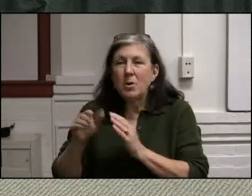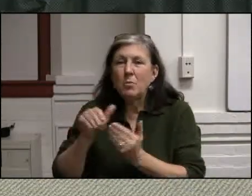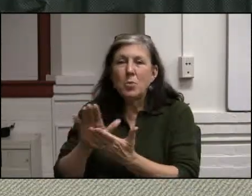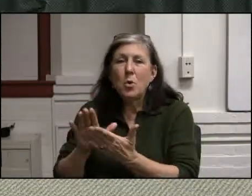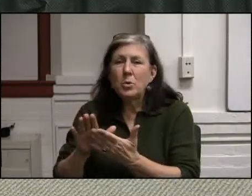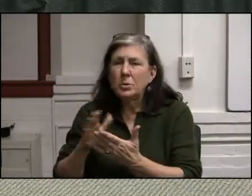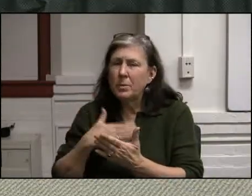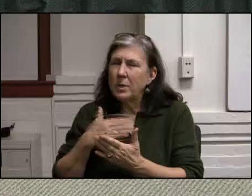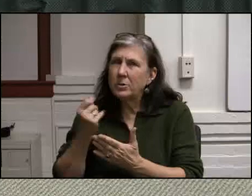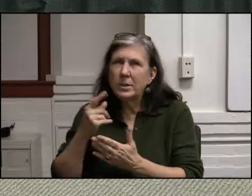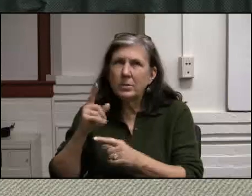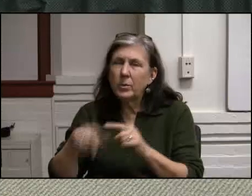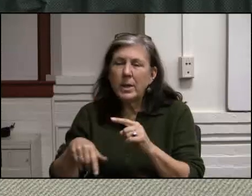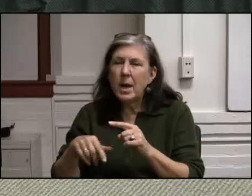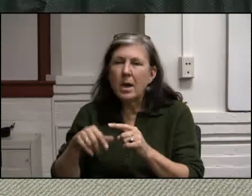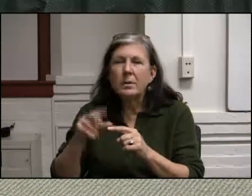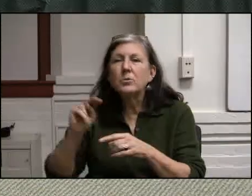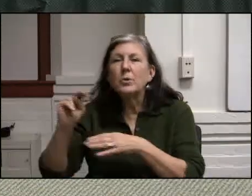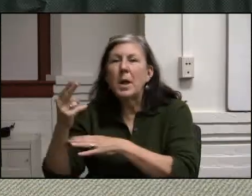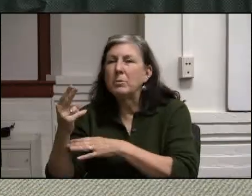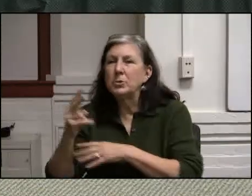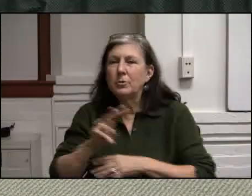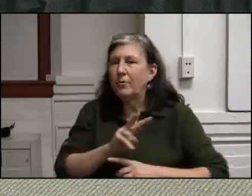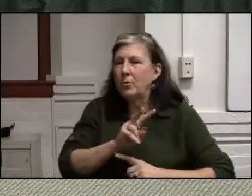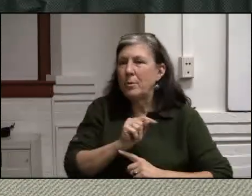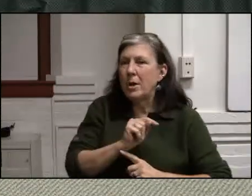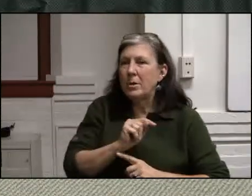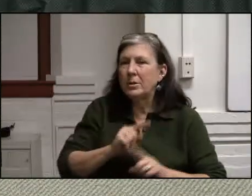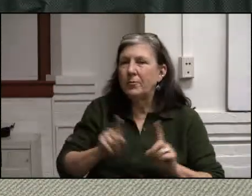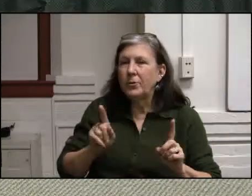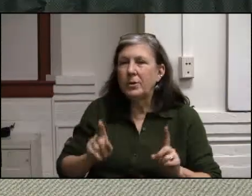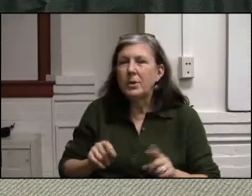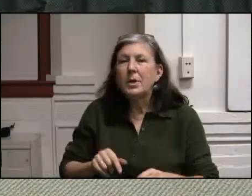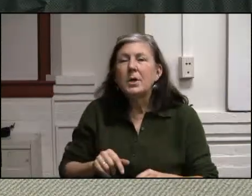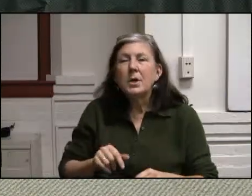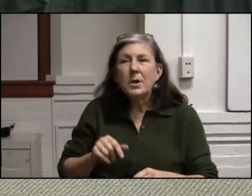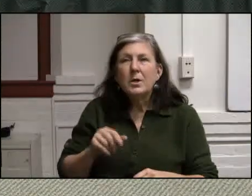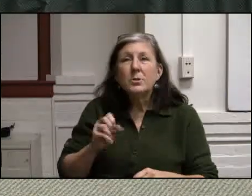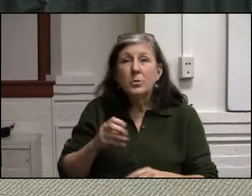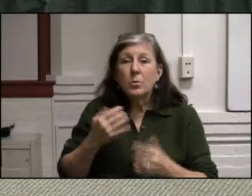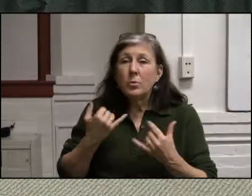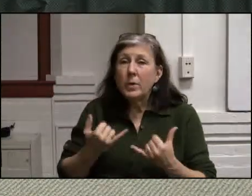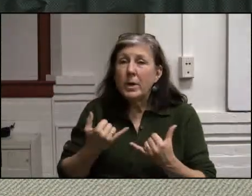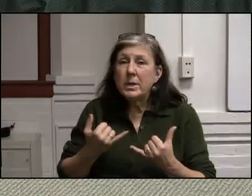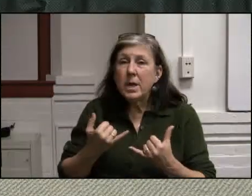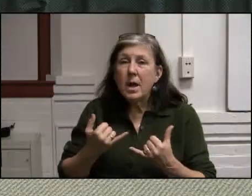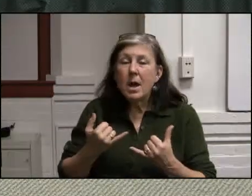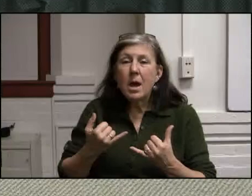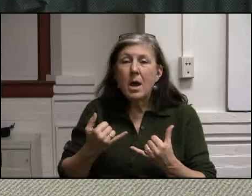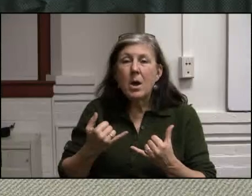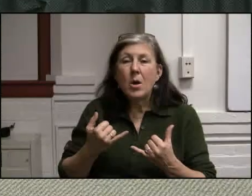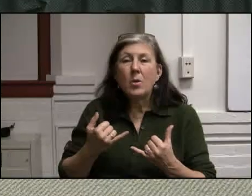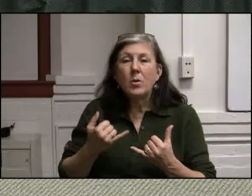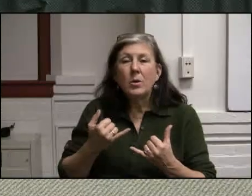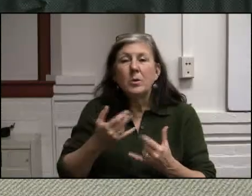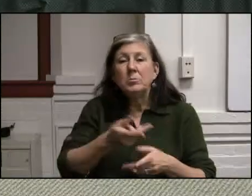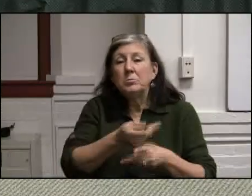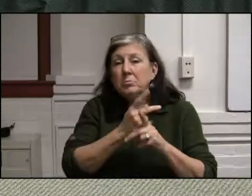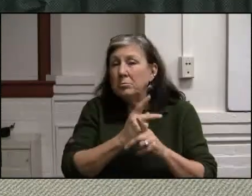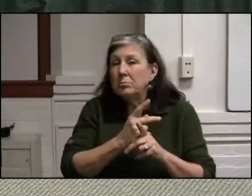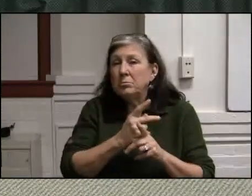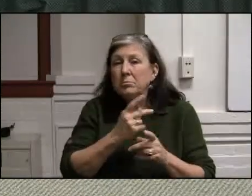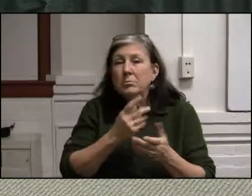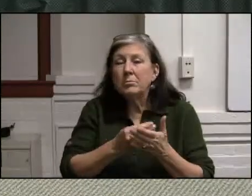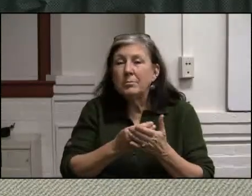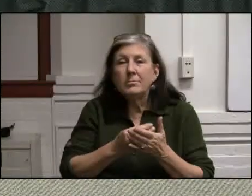by my understanding, the way that they handled it. So right now, the general obligation bond is off the